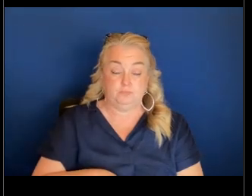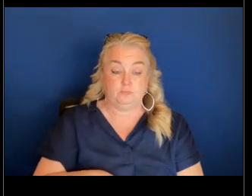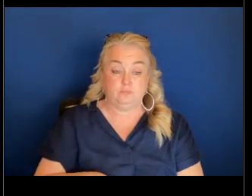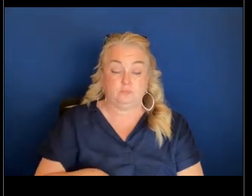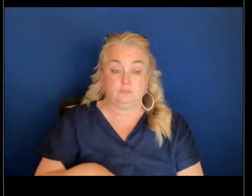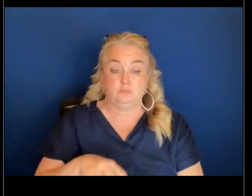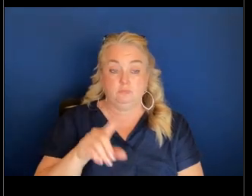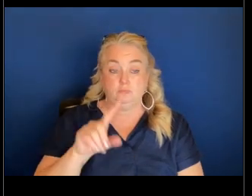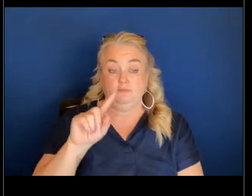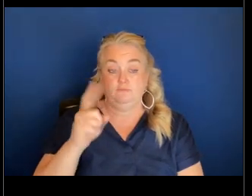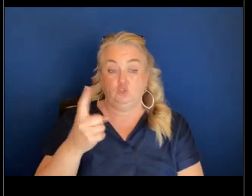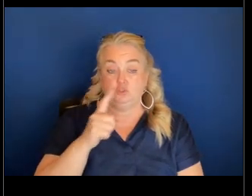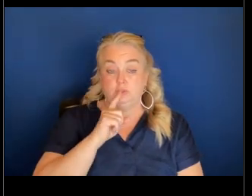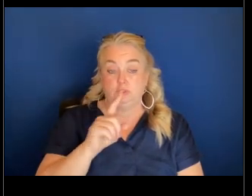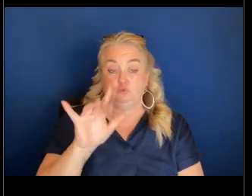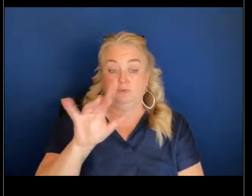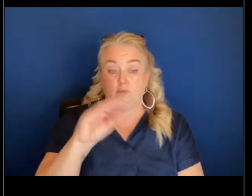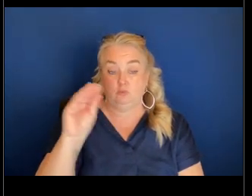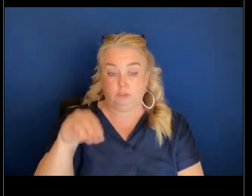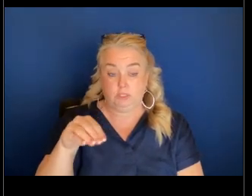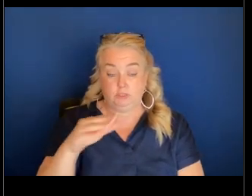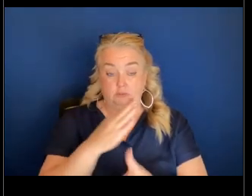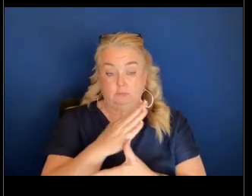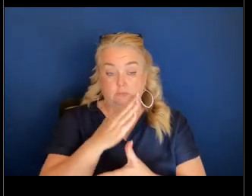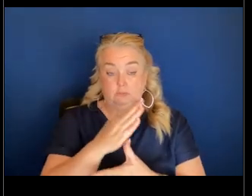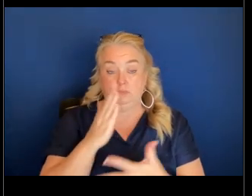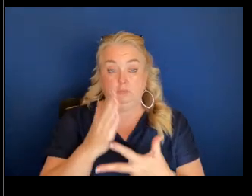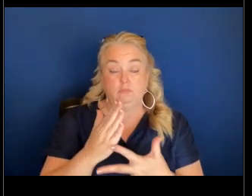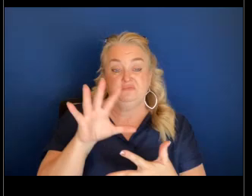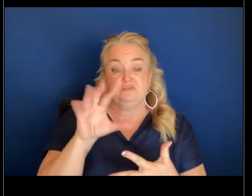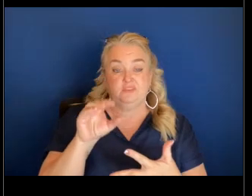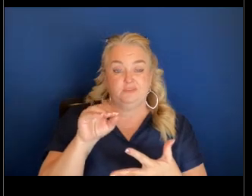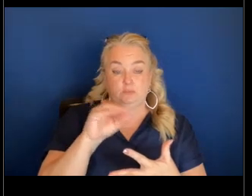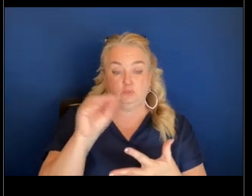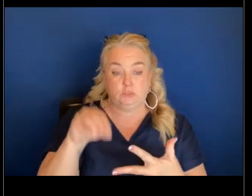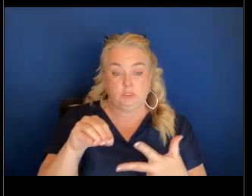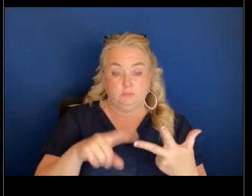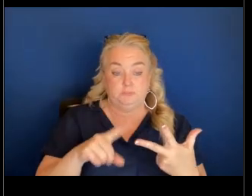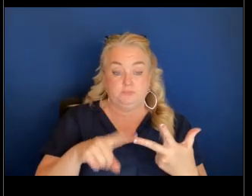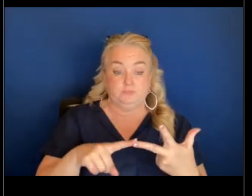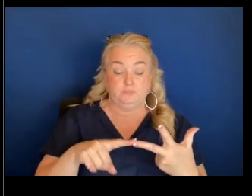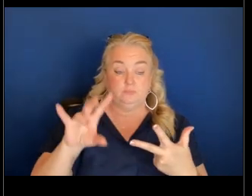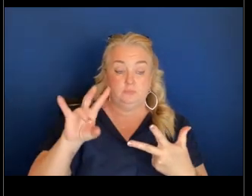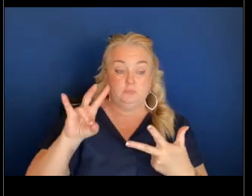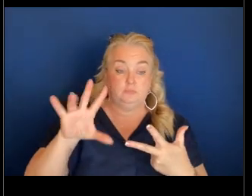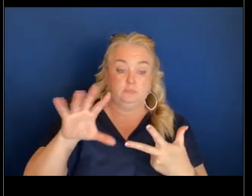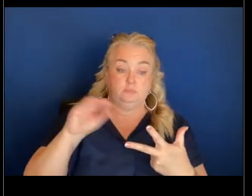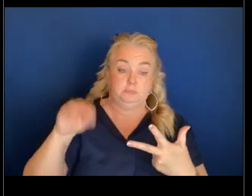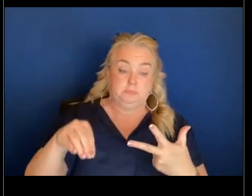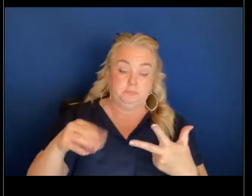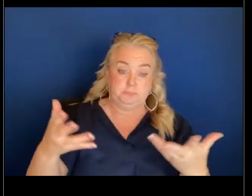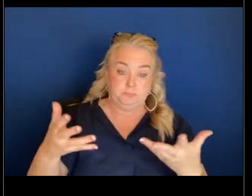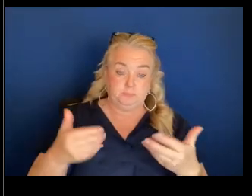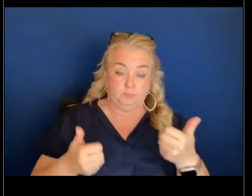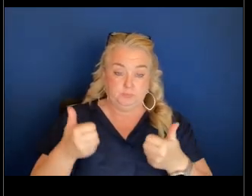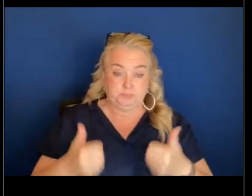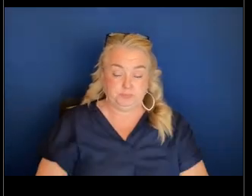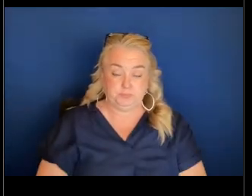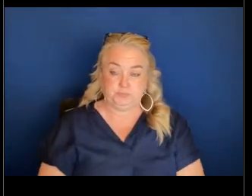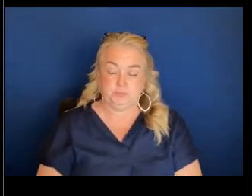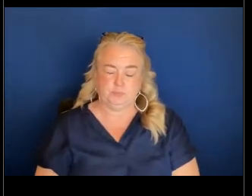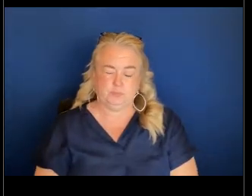The first option, 25%, the second option, 50%, and the third option,